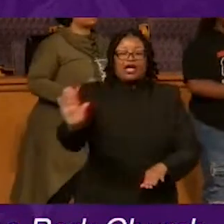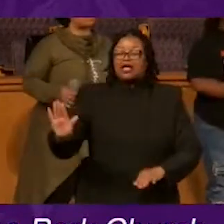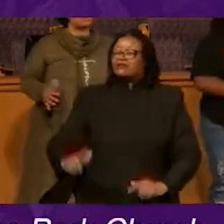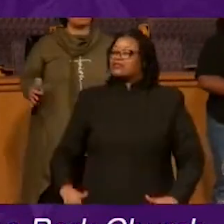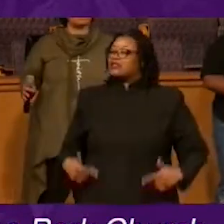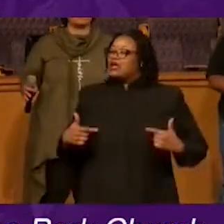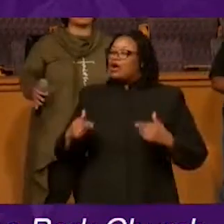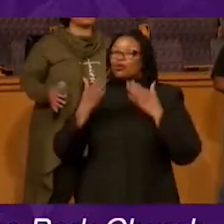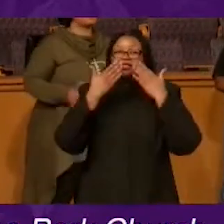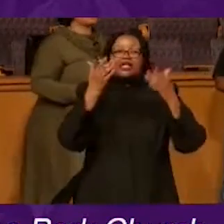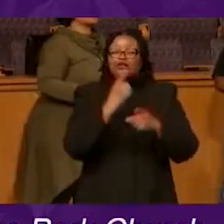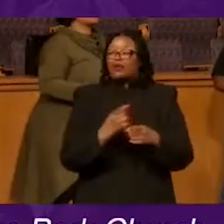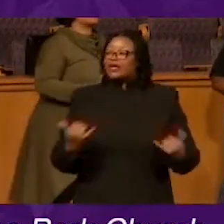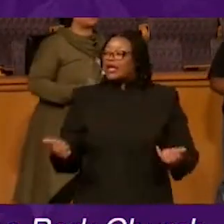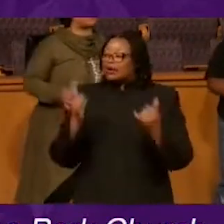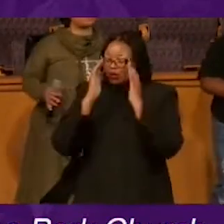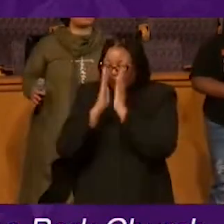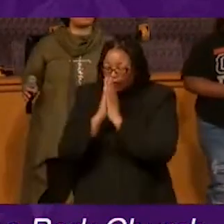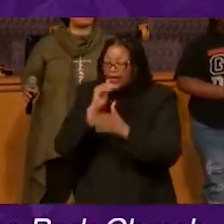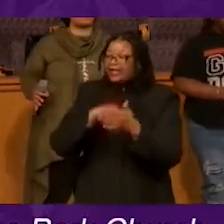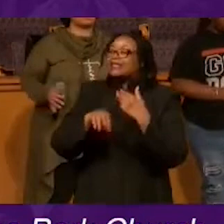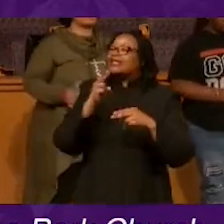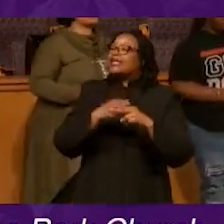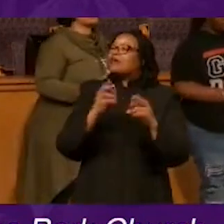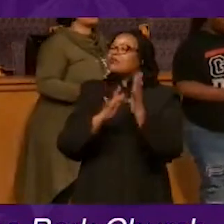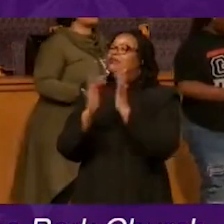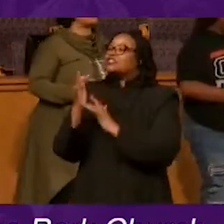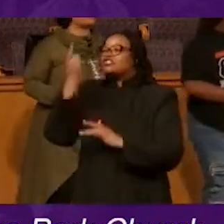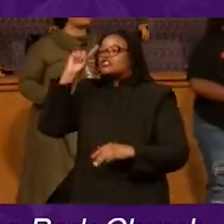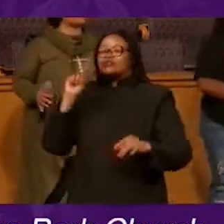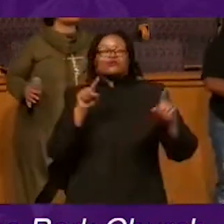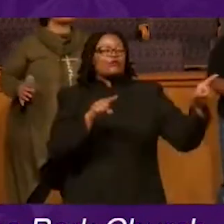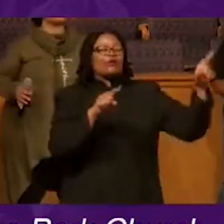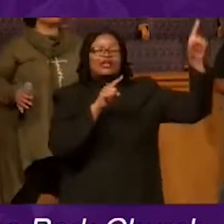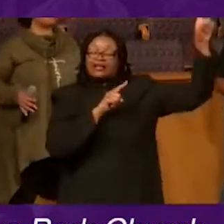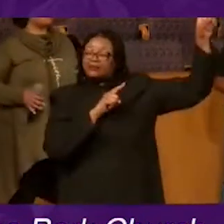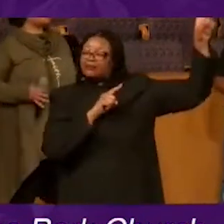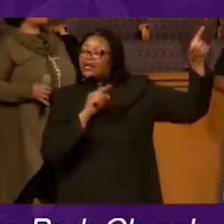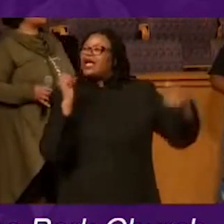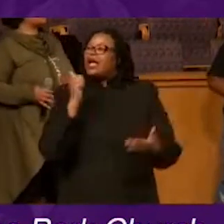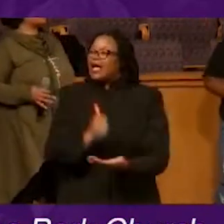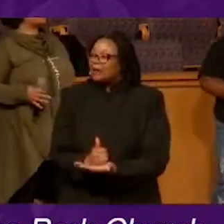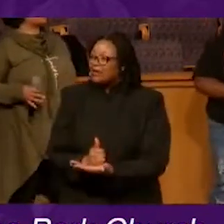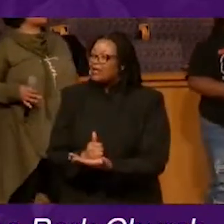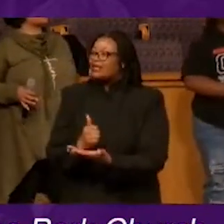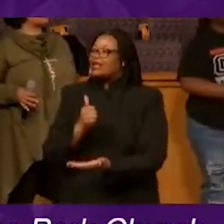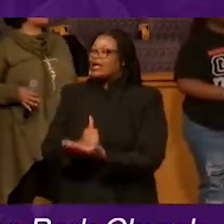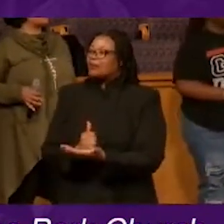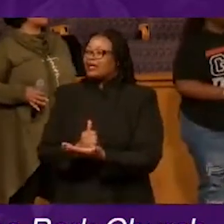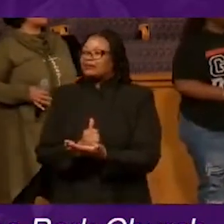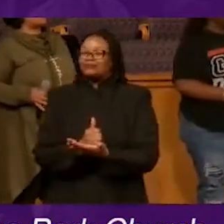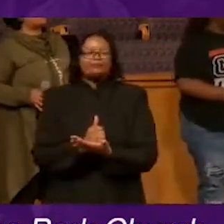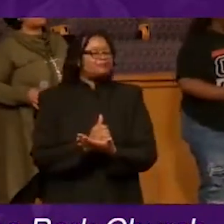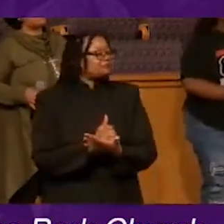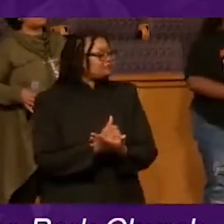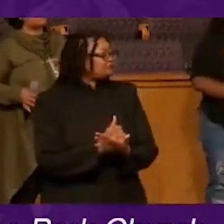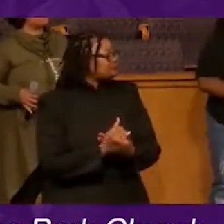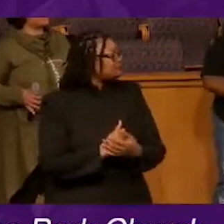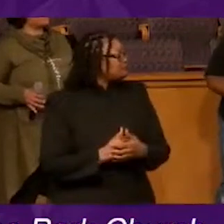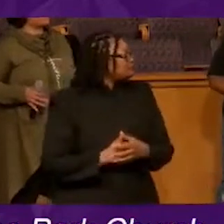now. We pray this, God, in the name of Jesus and for his sake. Amen. Amen. Minister Gallows.